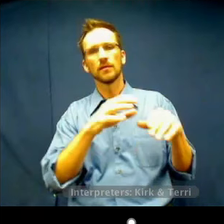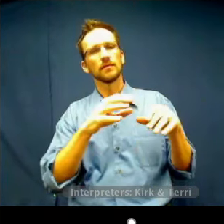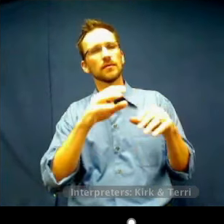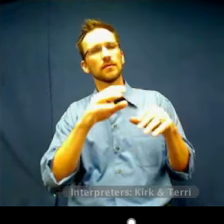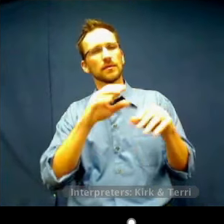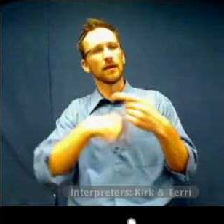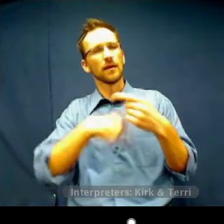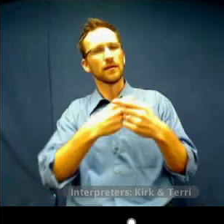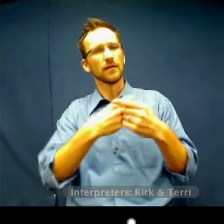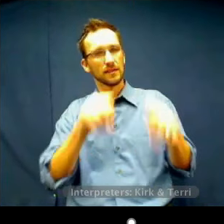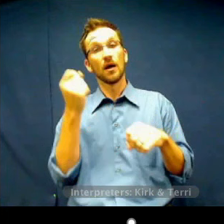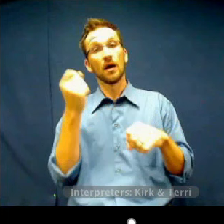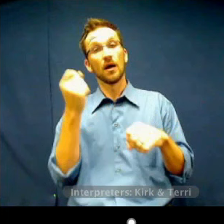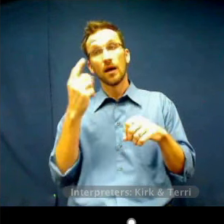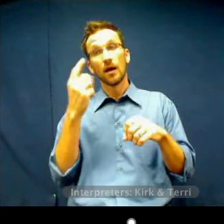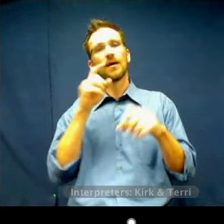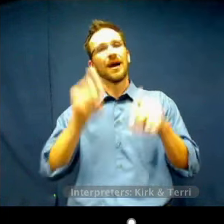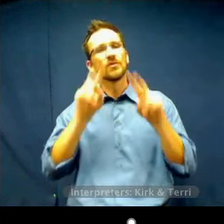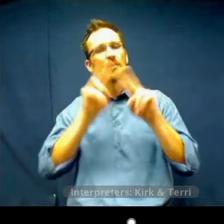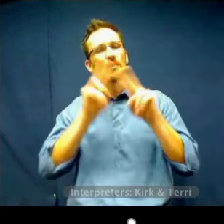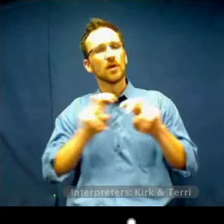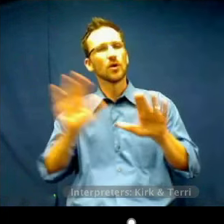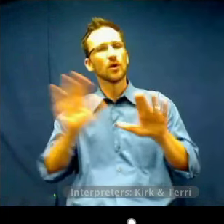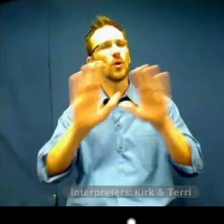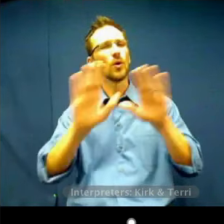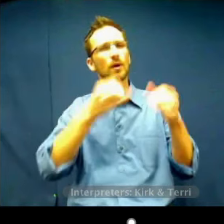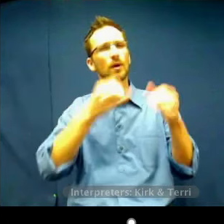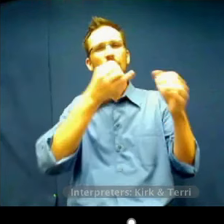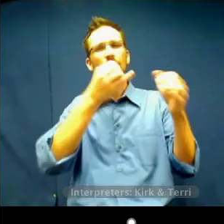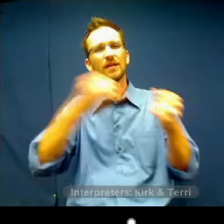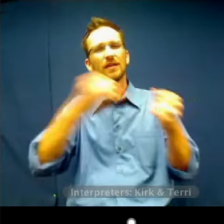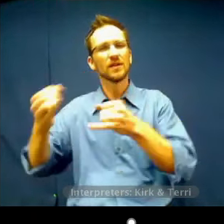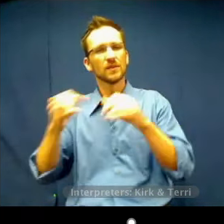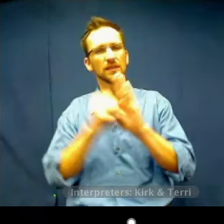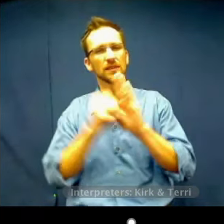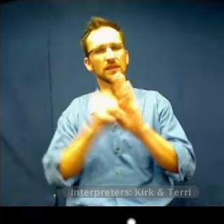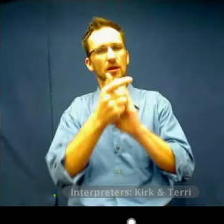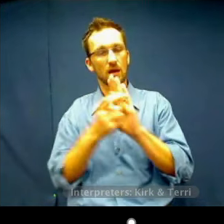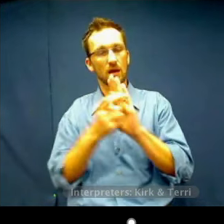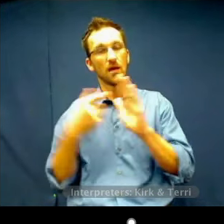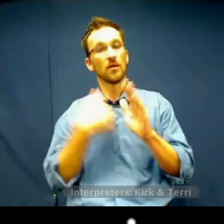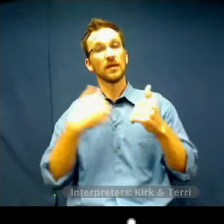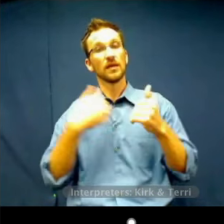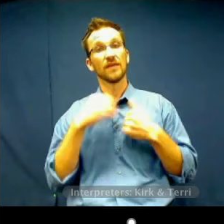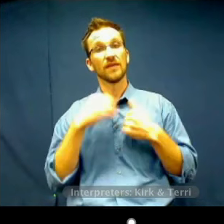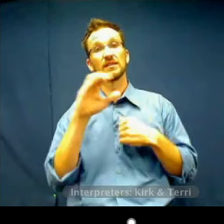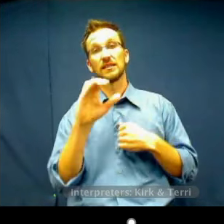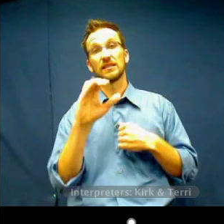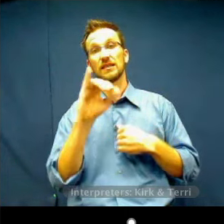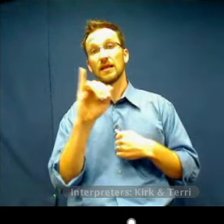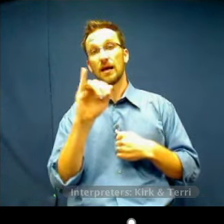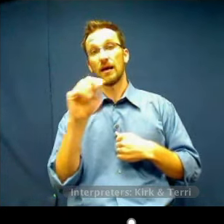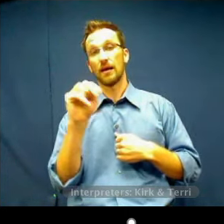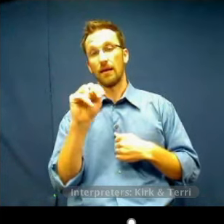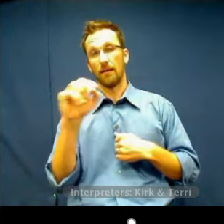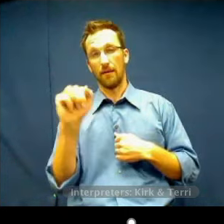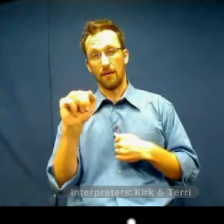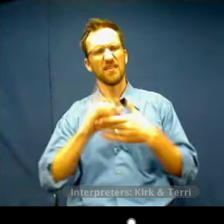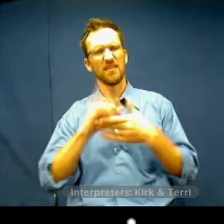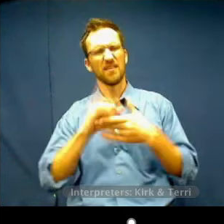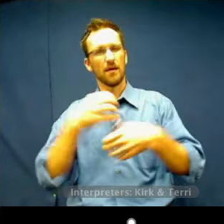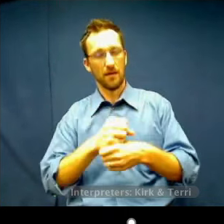statute, but we have them called CINA, C-I-N-A, which is Child in Need